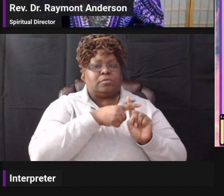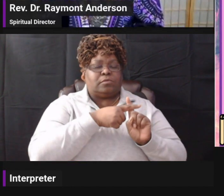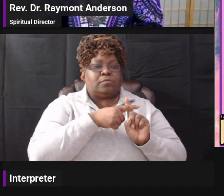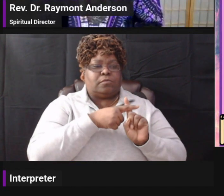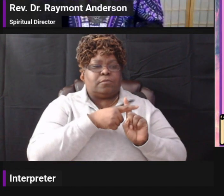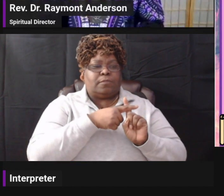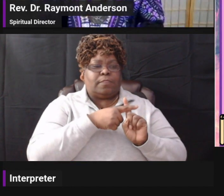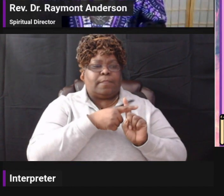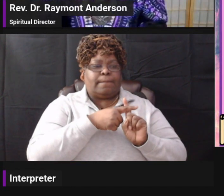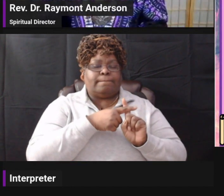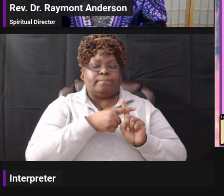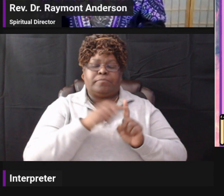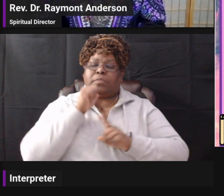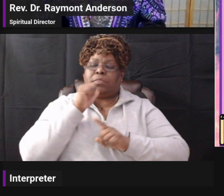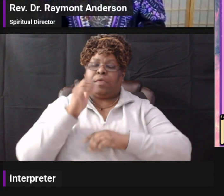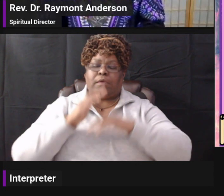change.